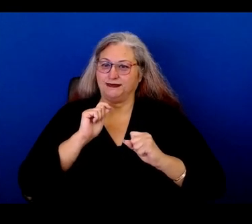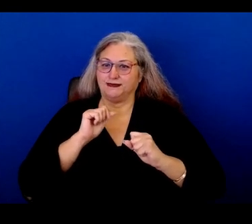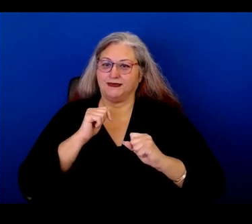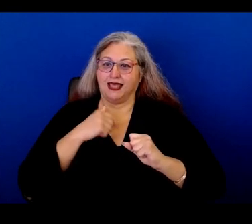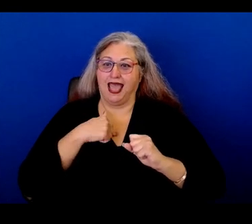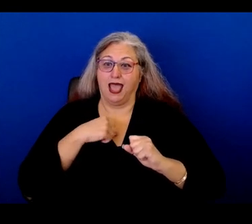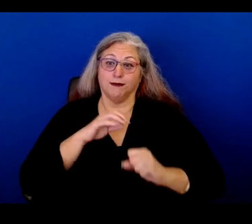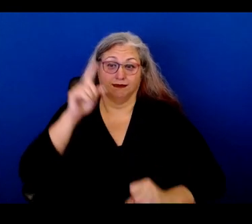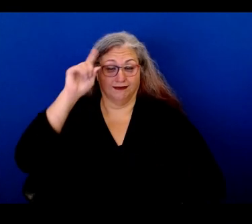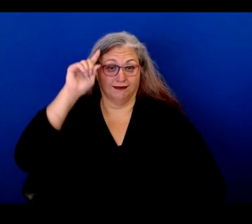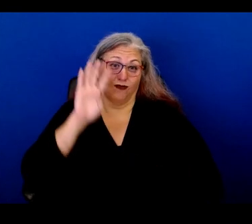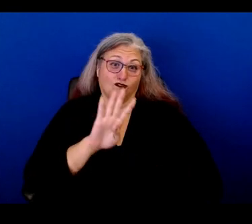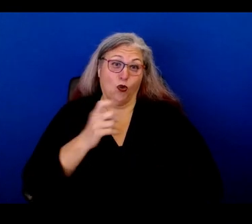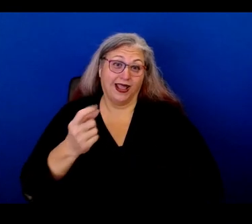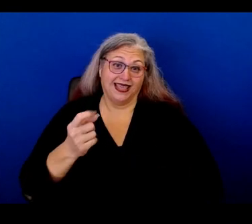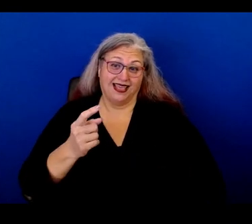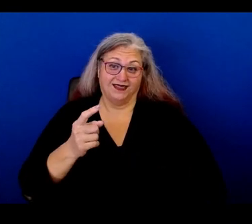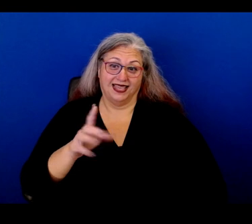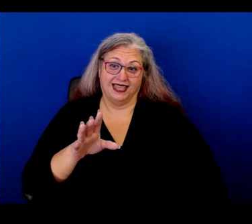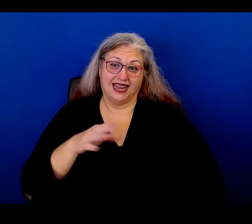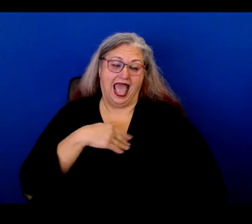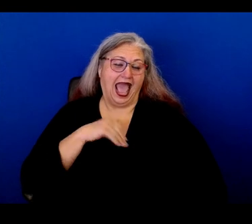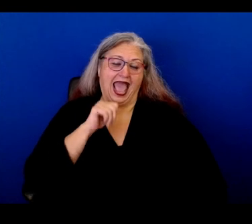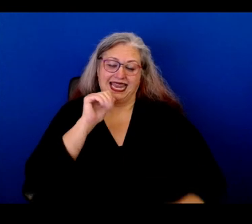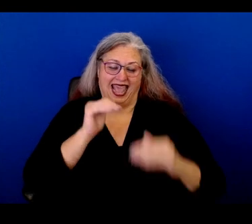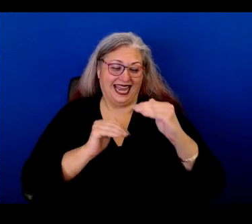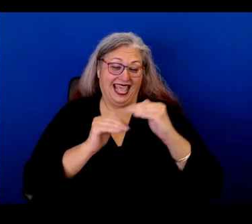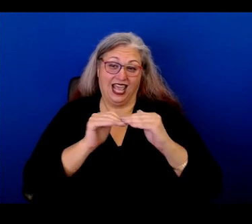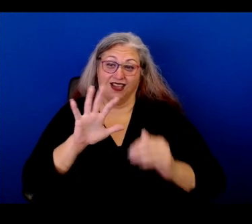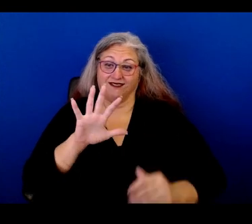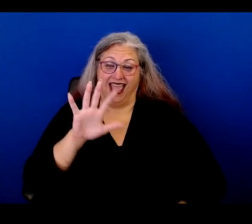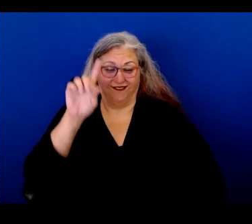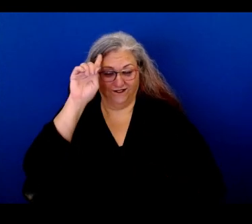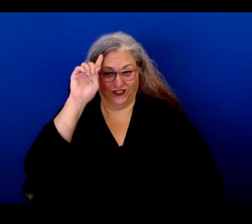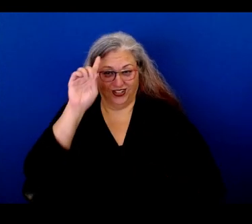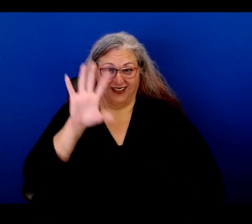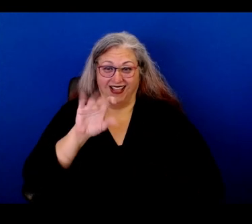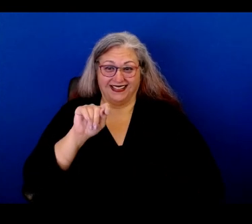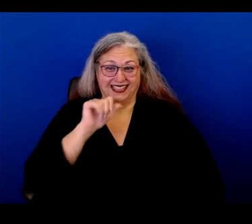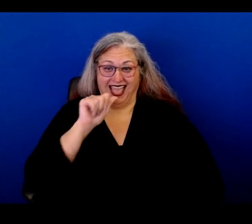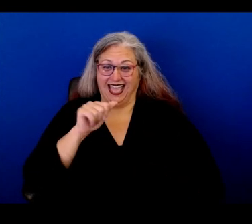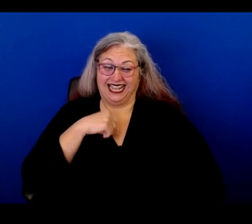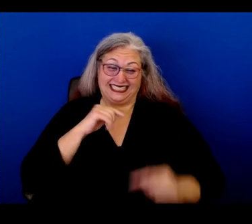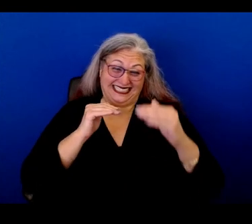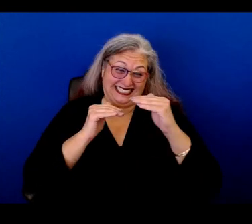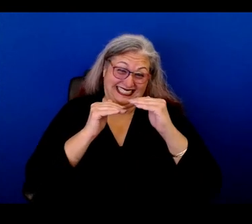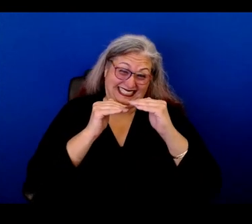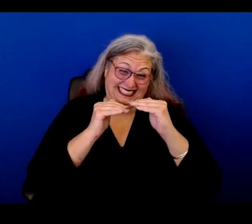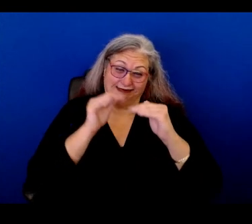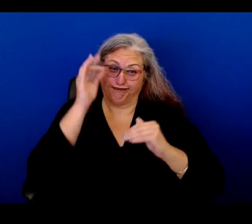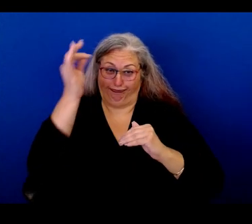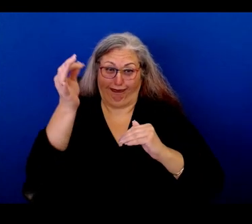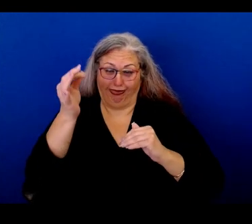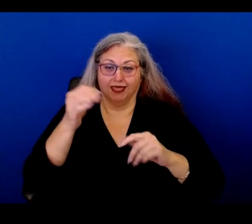I'm 4'11". I never made it to 5 foot. I never did. I never did. And